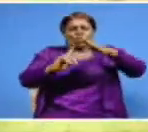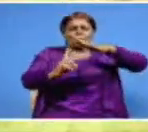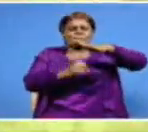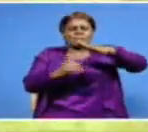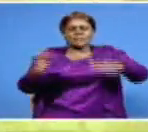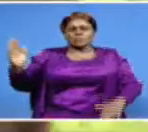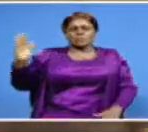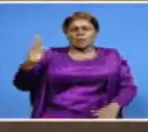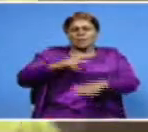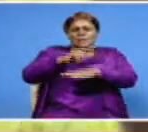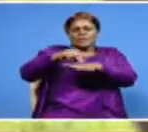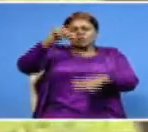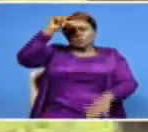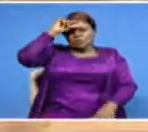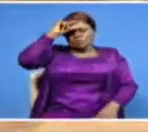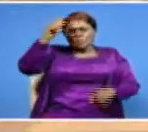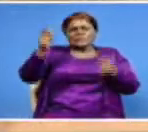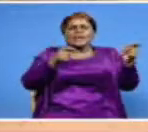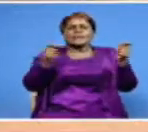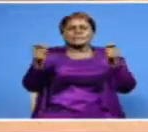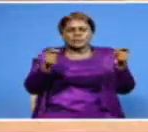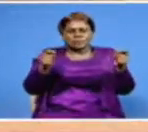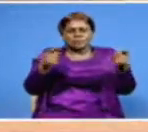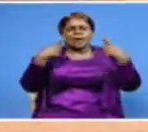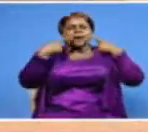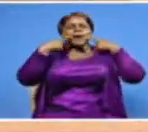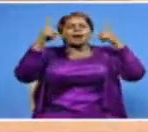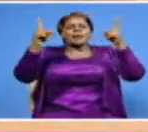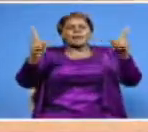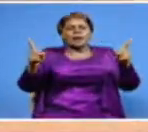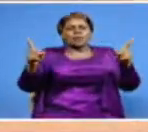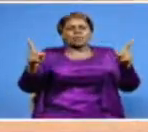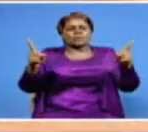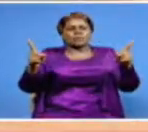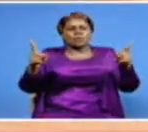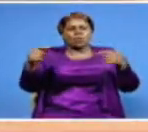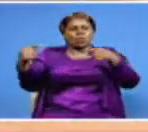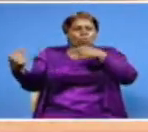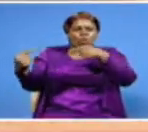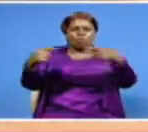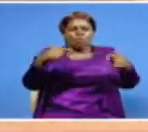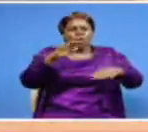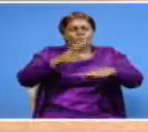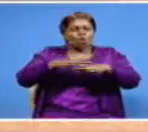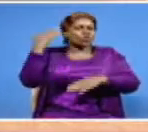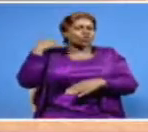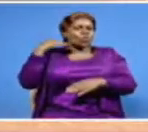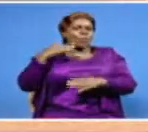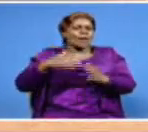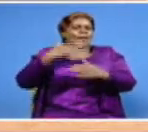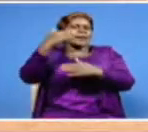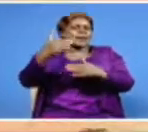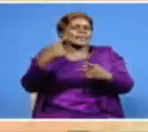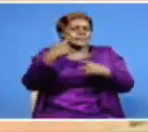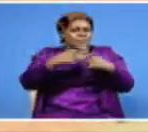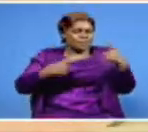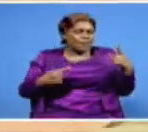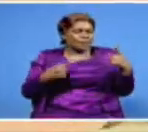of Interior and National Government Administration, has announced a full-fledged war on banditry beginning next